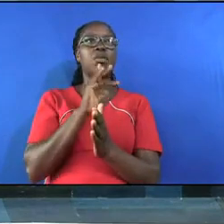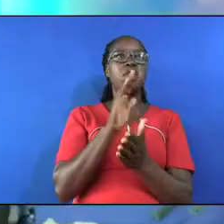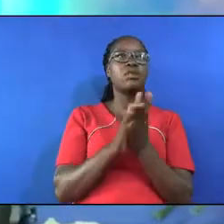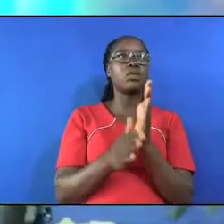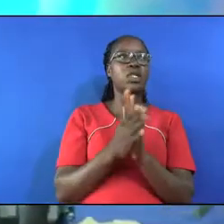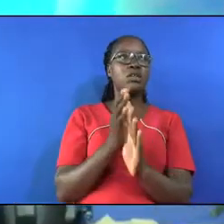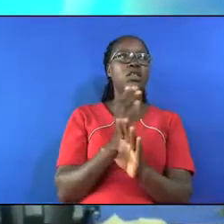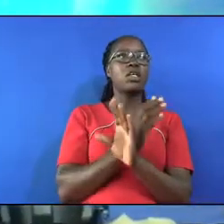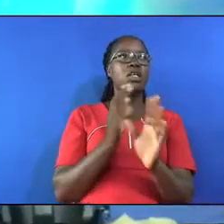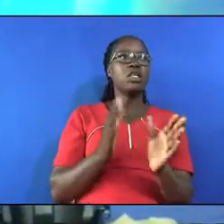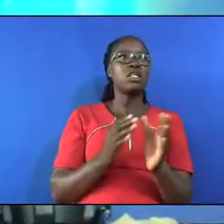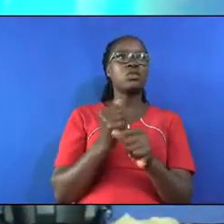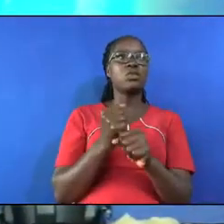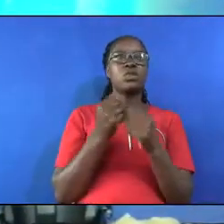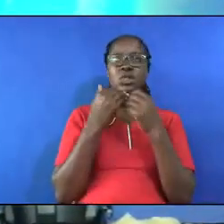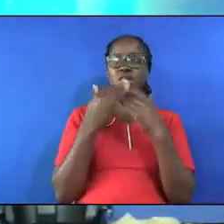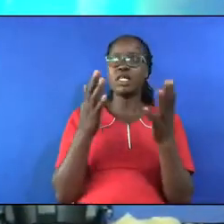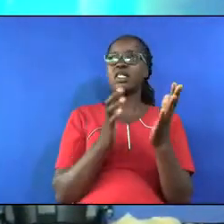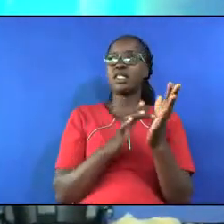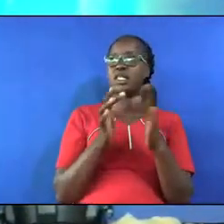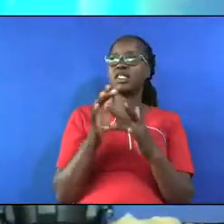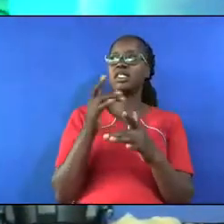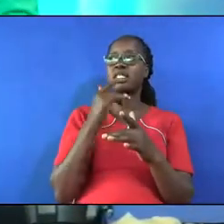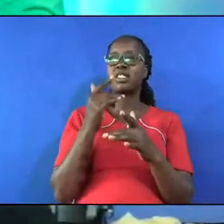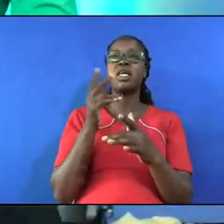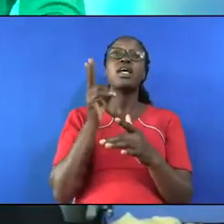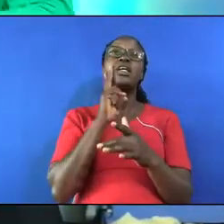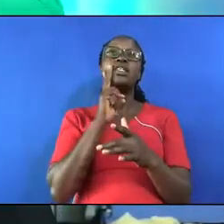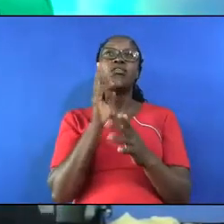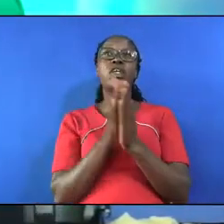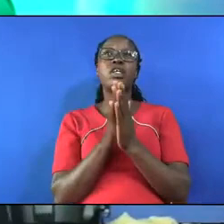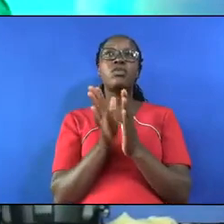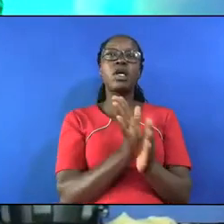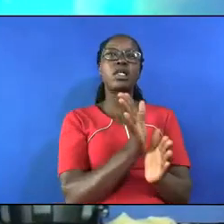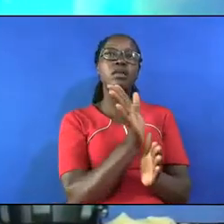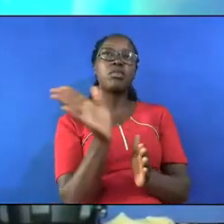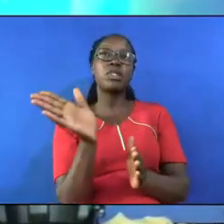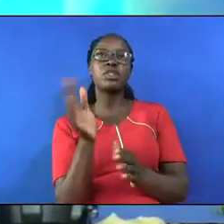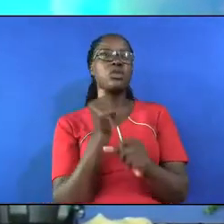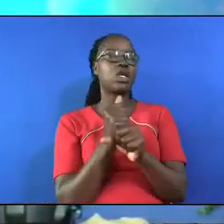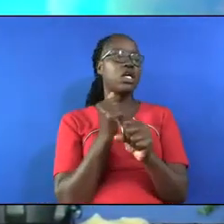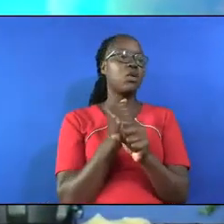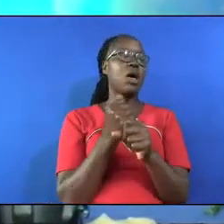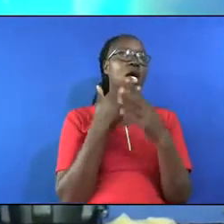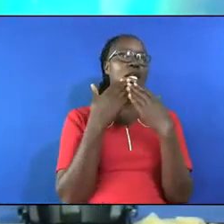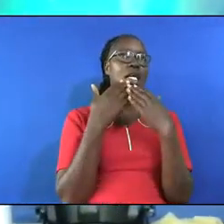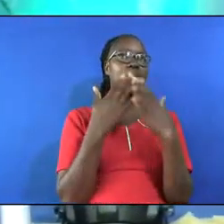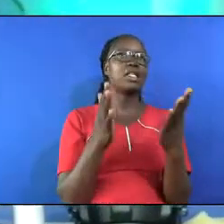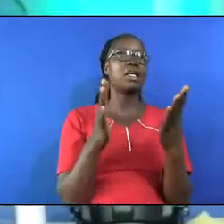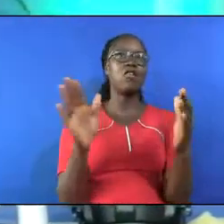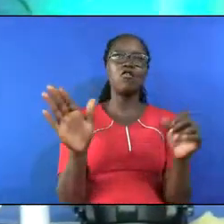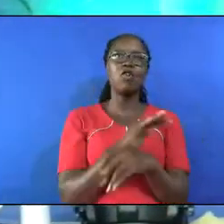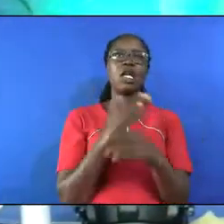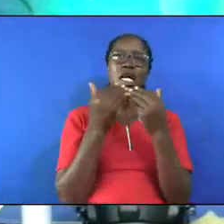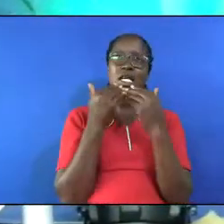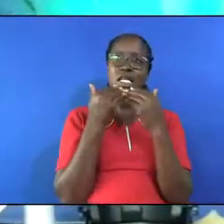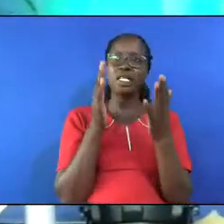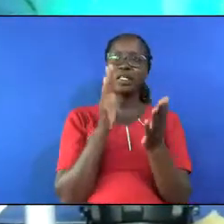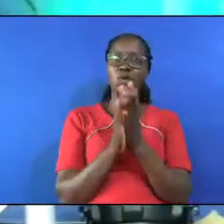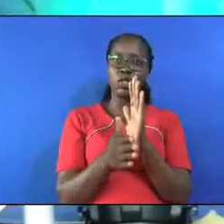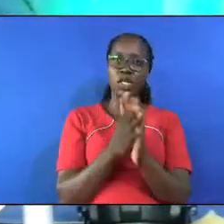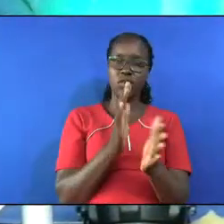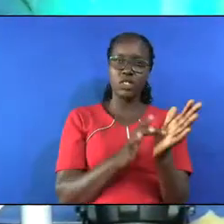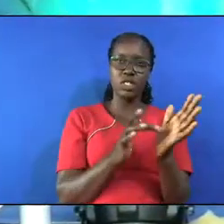can do nothing. Jesus says that he is the vine. We are the branches. We can do nothing. We can do utterly nothing